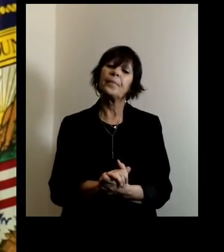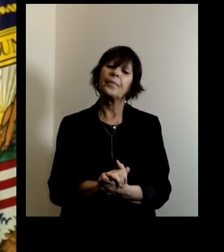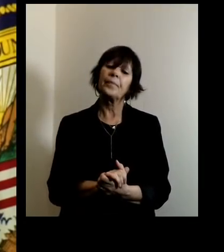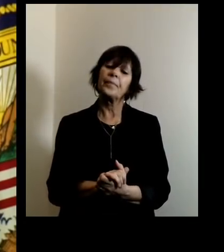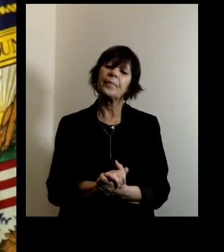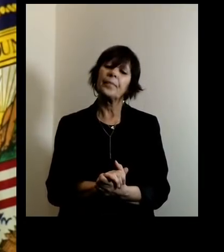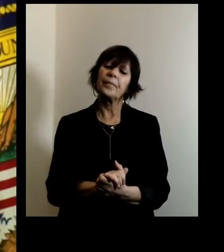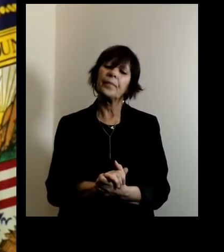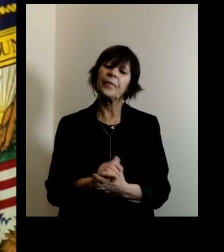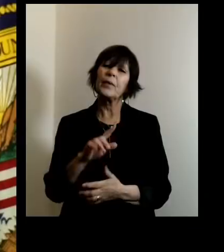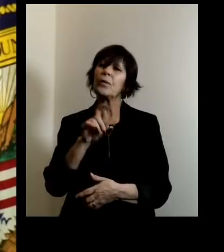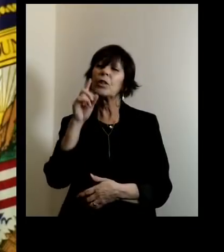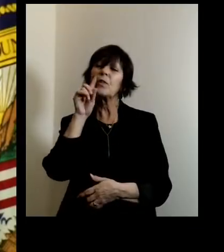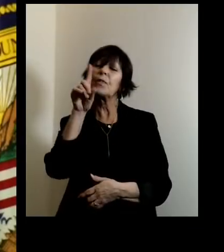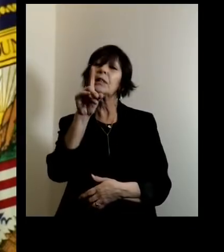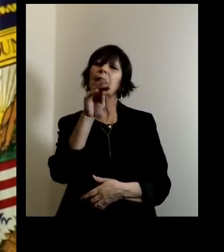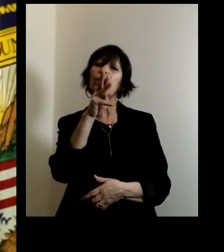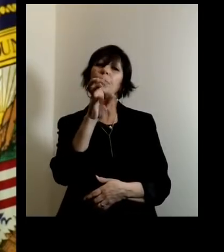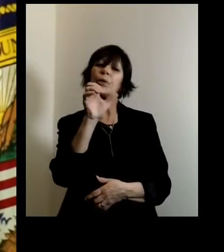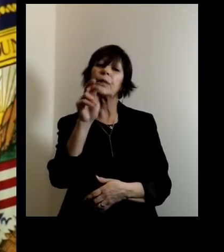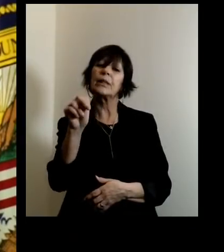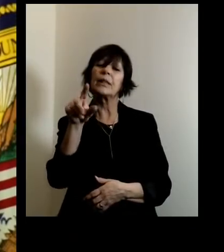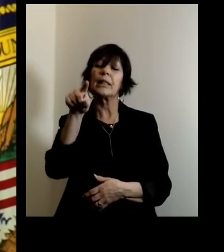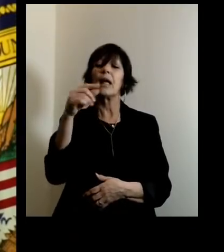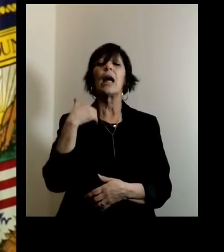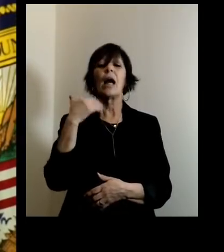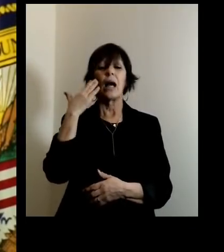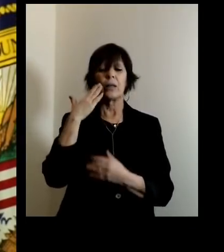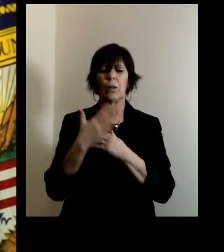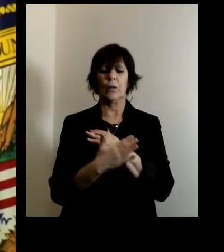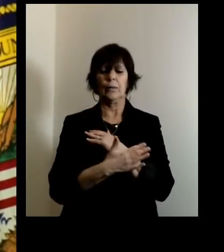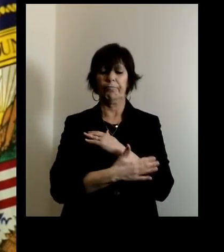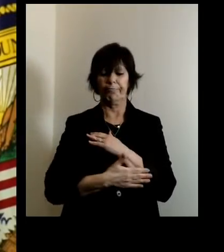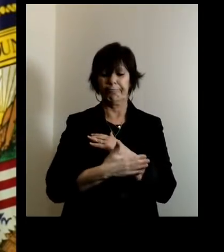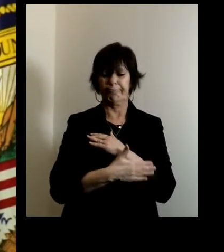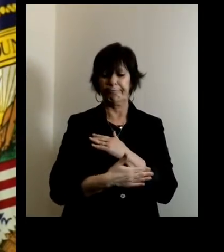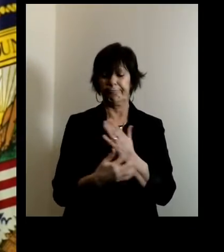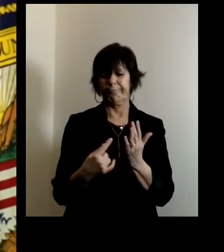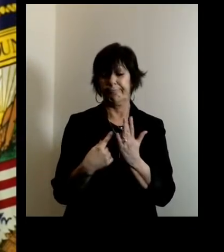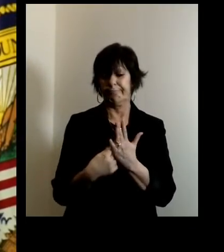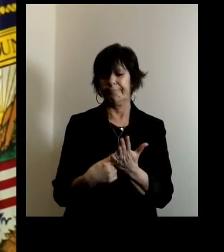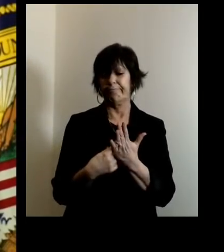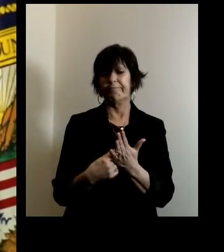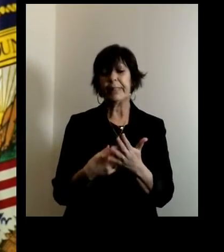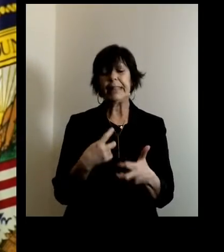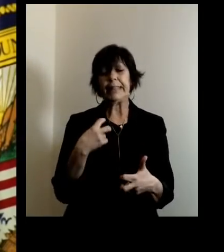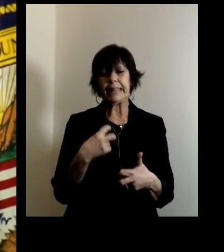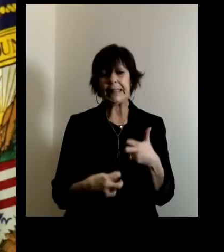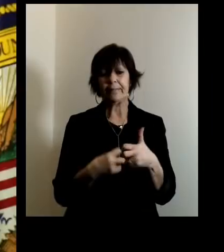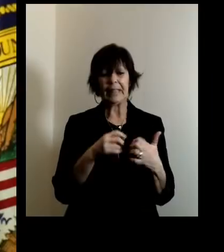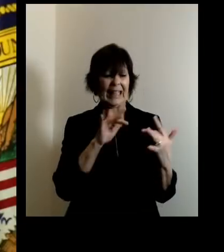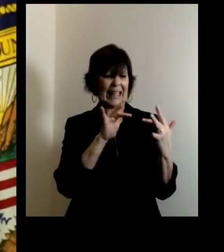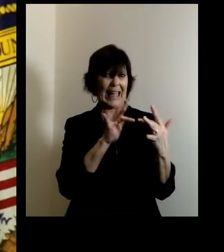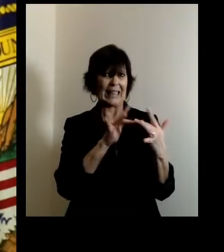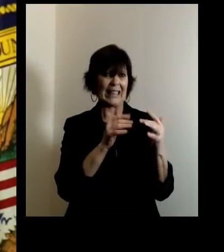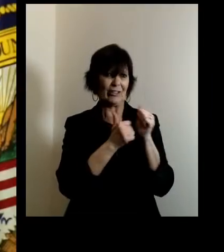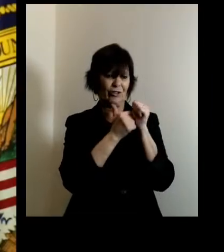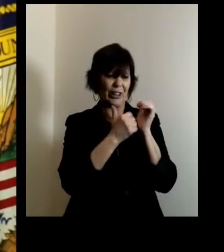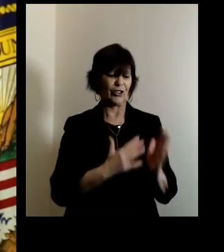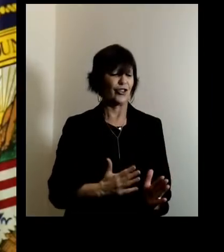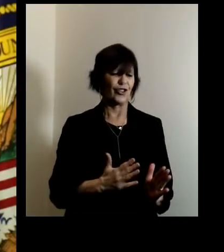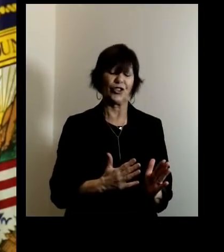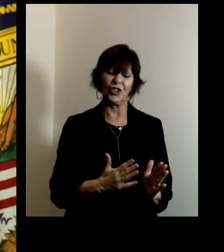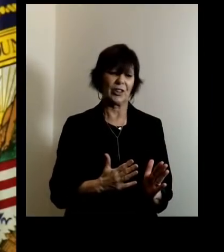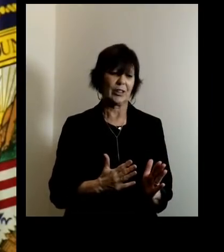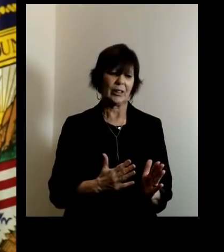Dr. Burstein today. I know the county has discussed at length the difficulty that contact tracers are facing in keeping up with the record surge